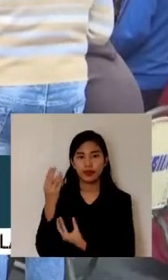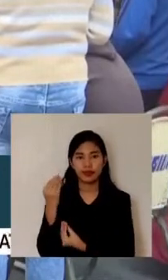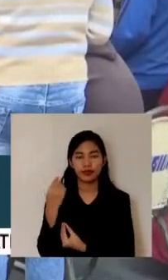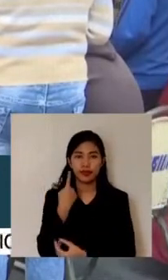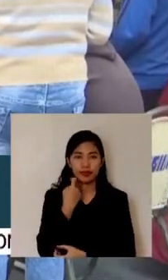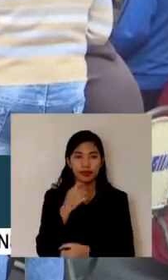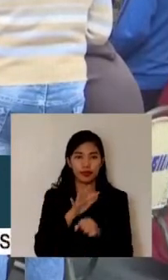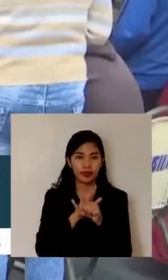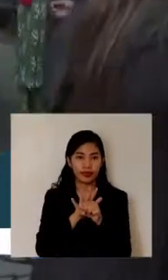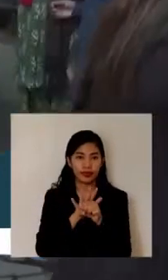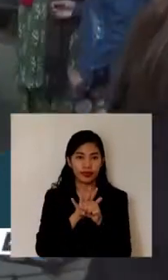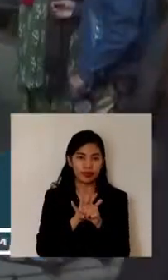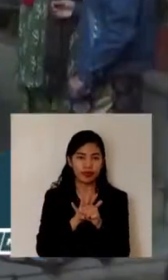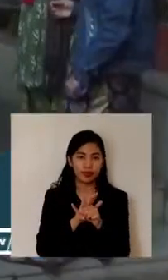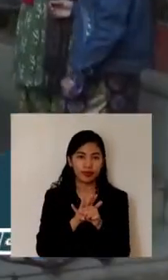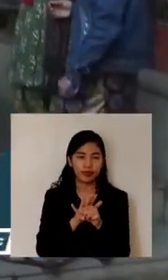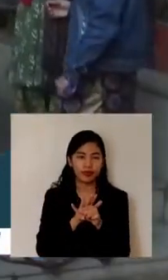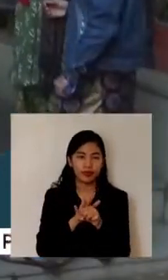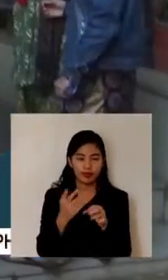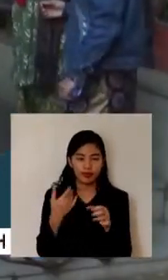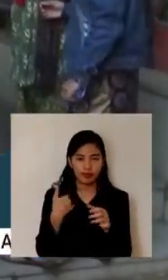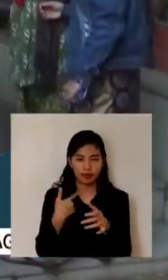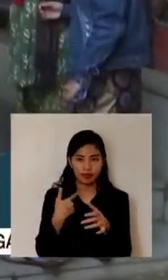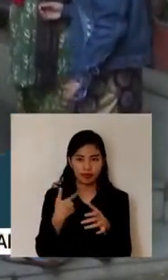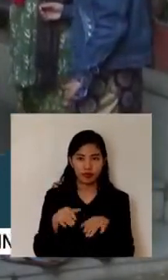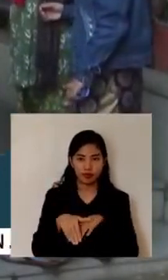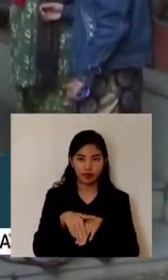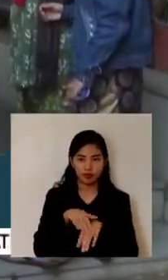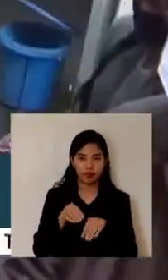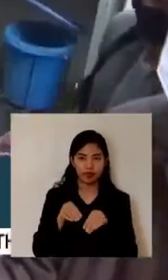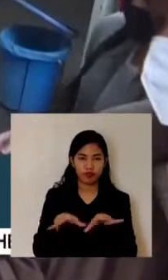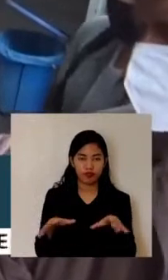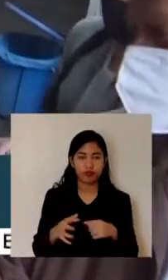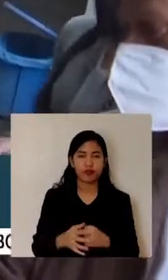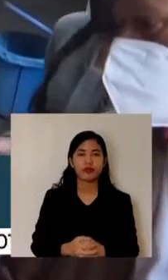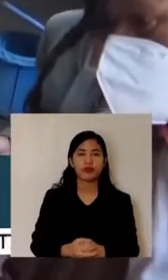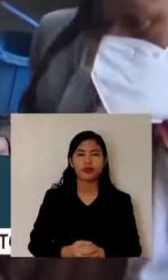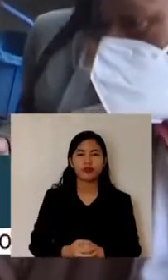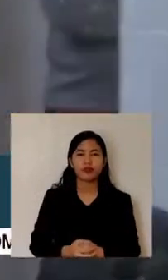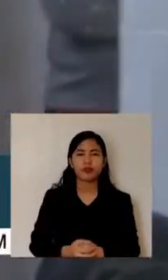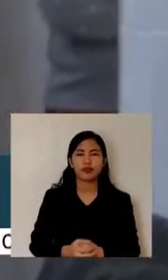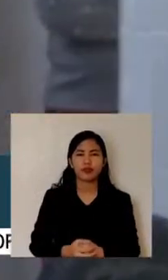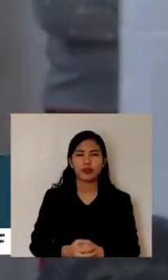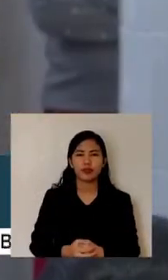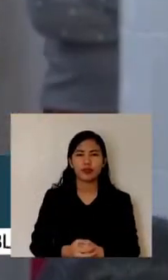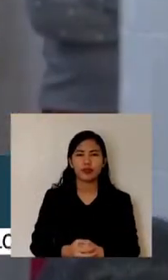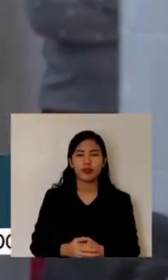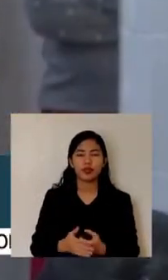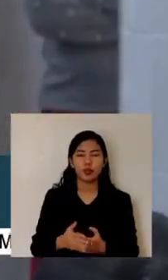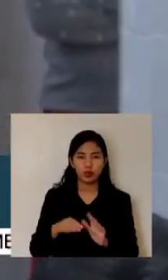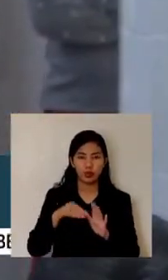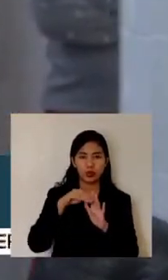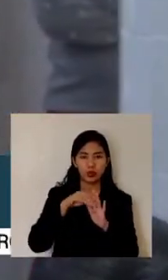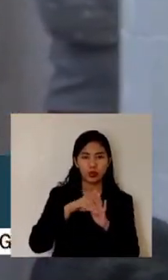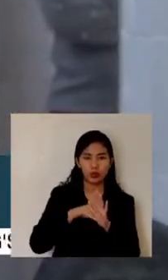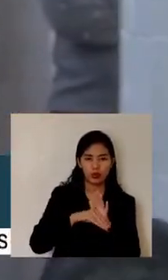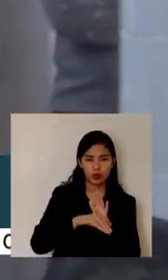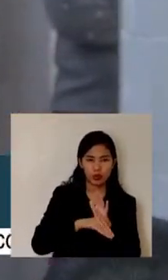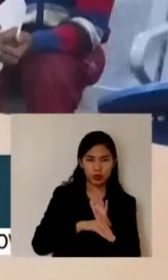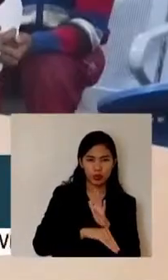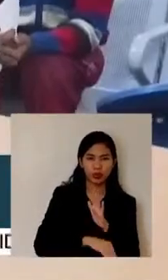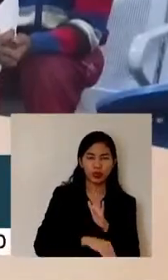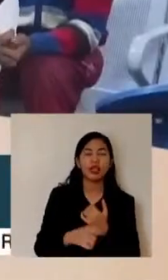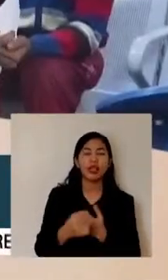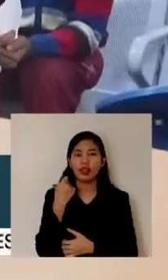Omicron outbreak has slowed. India recorded 285,000 new cases in the past day, down substantially from the figures seen a